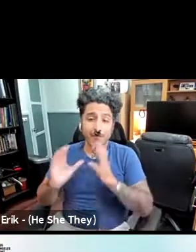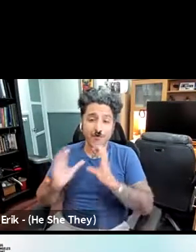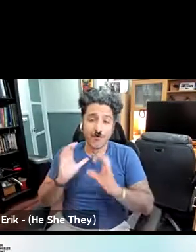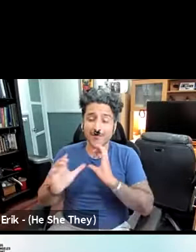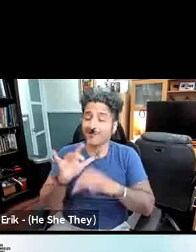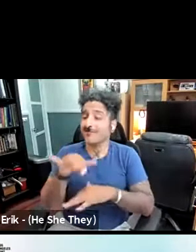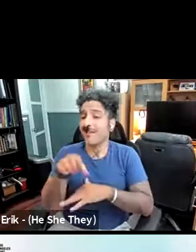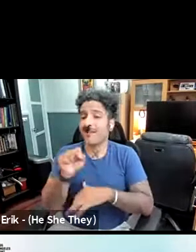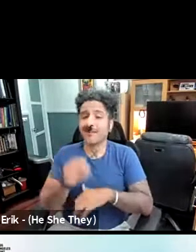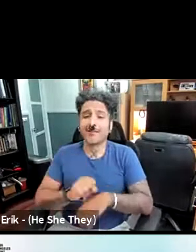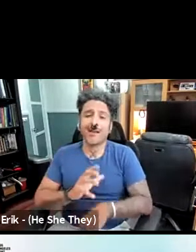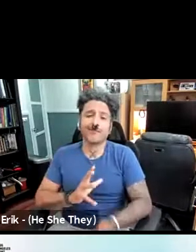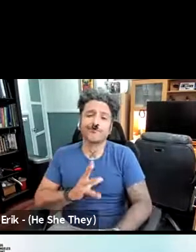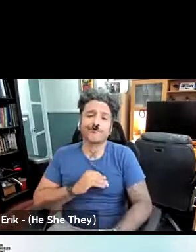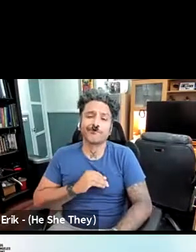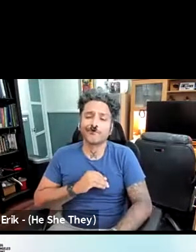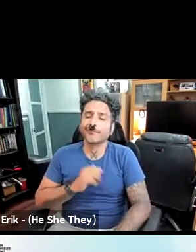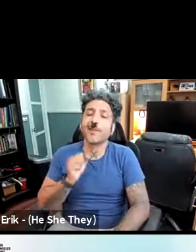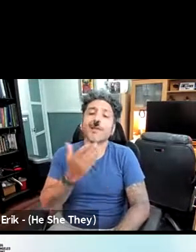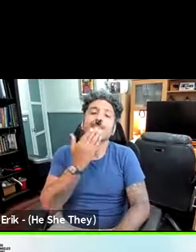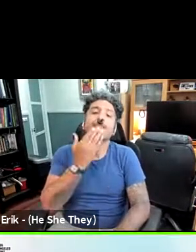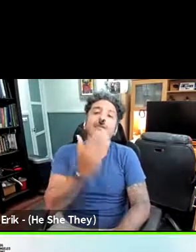Yeah, thank you.